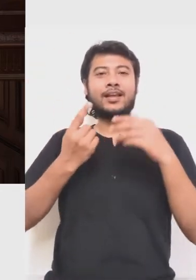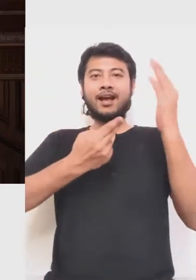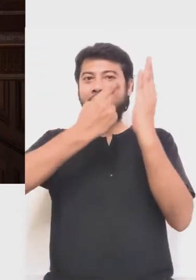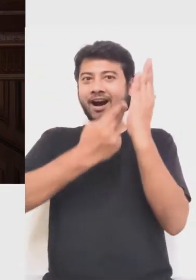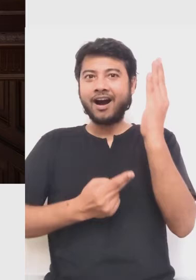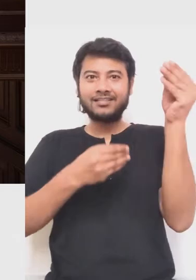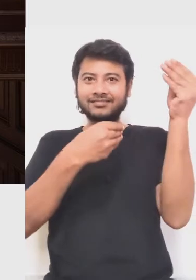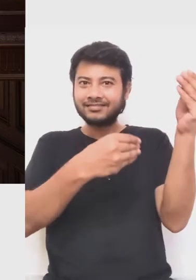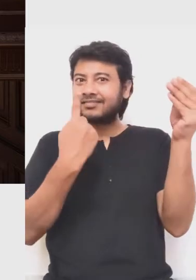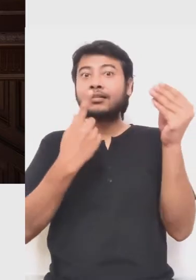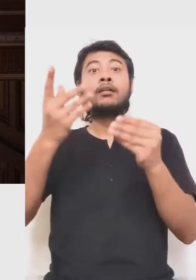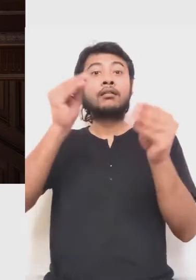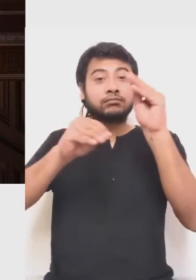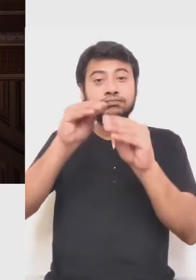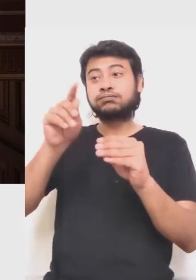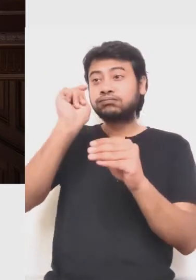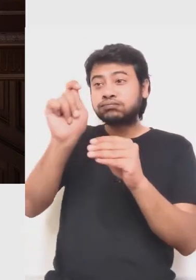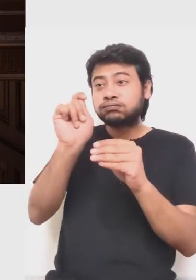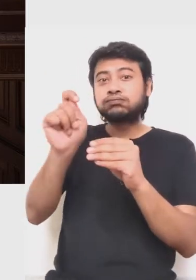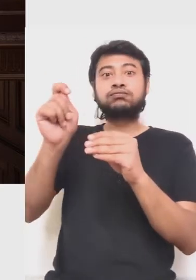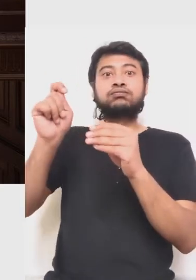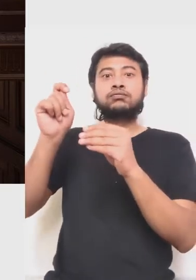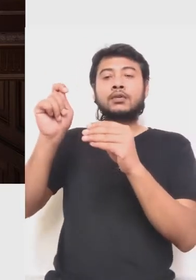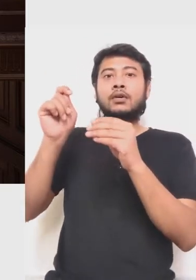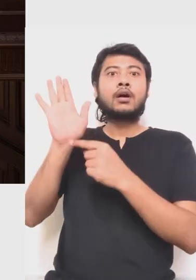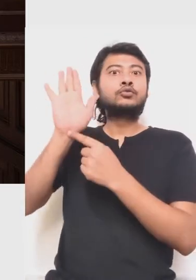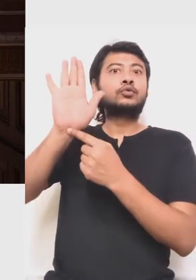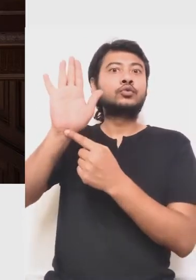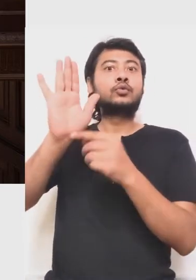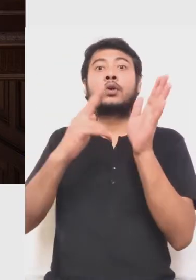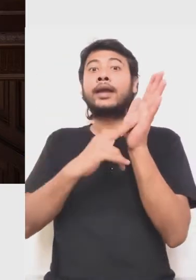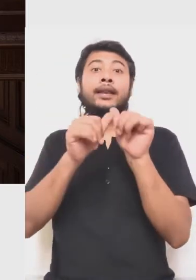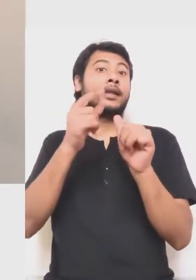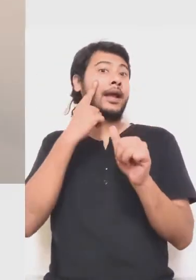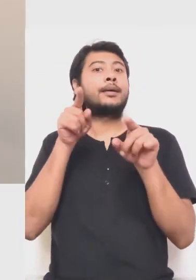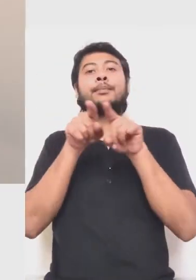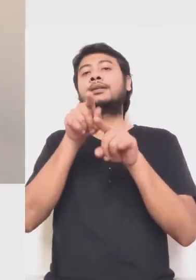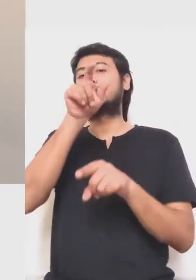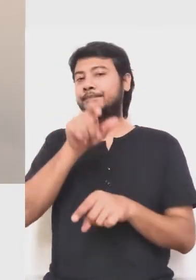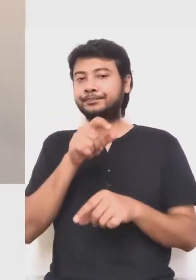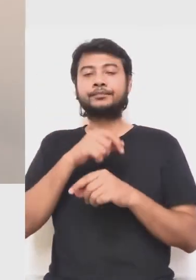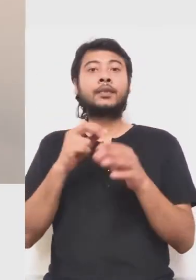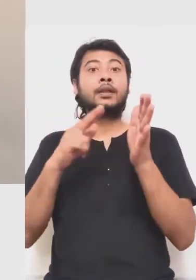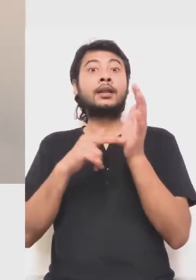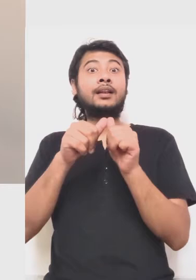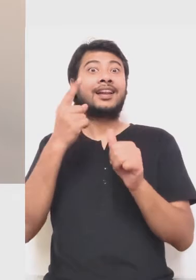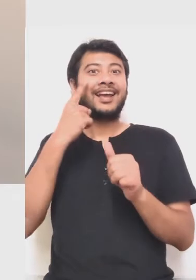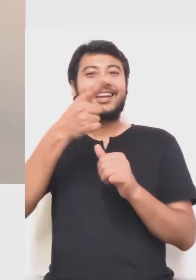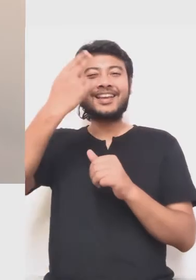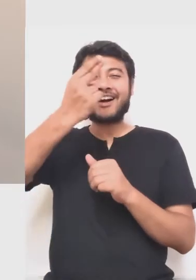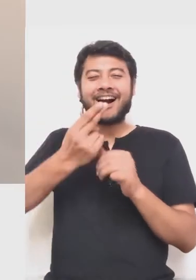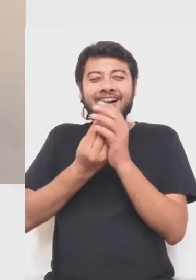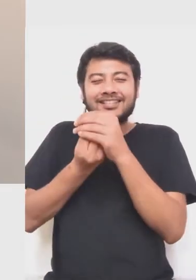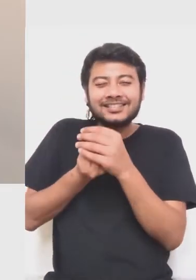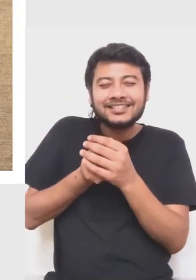like Nai, has manifested as an investigation into various materials. In his early works, Nai developed a